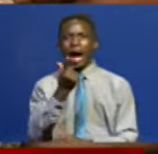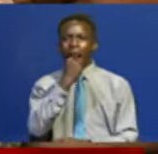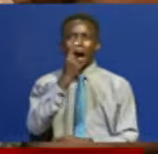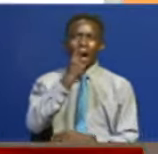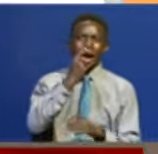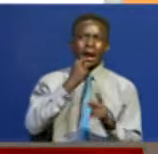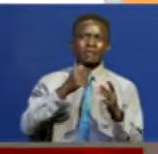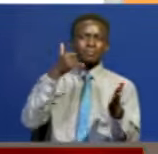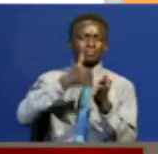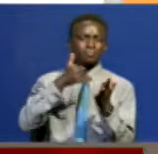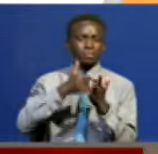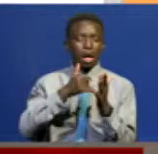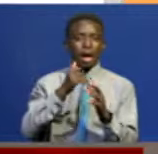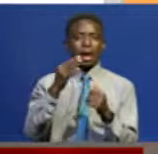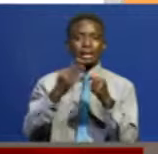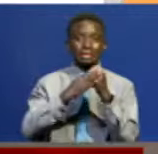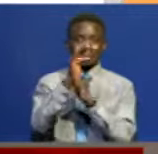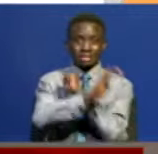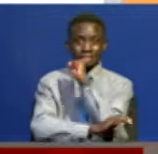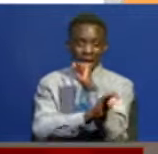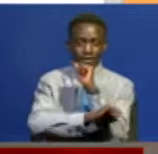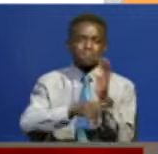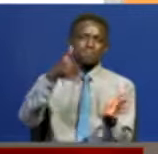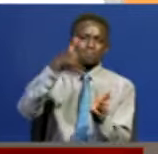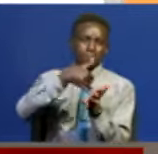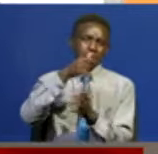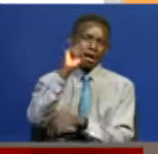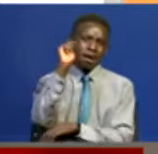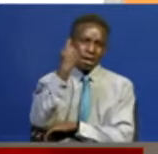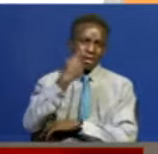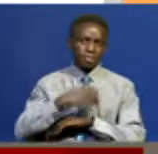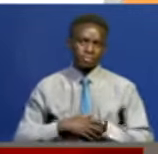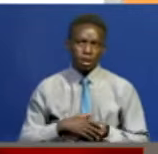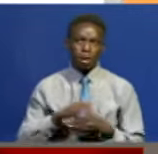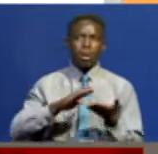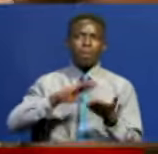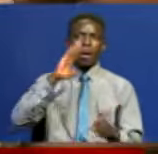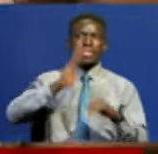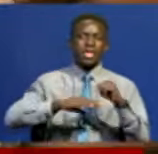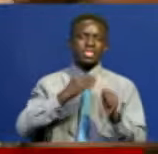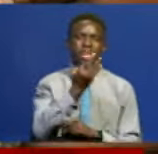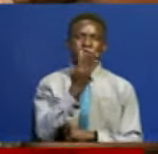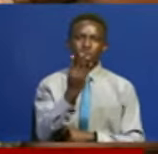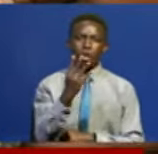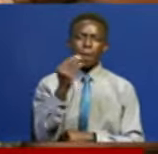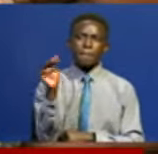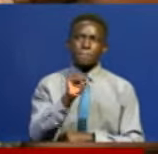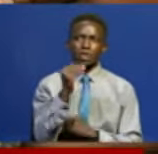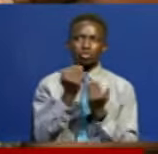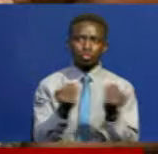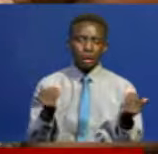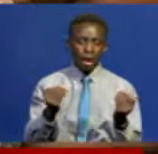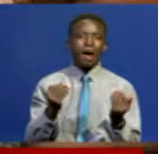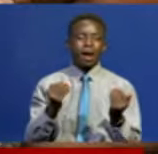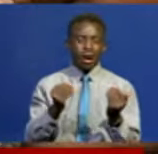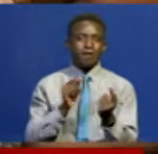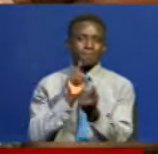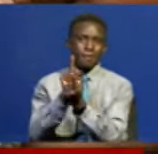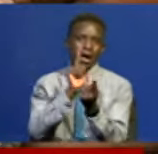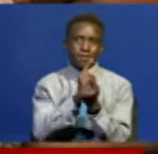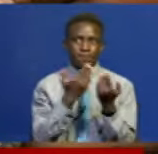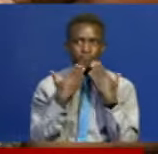including Kenya. More than 34 million children were reached. Between the years of 1988